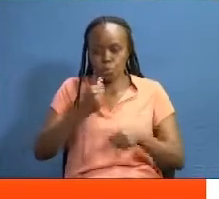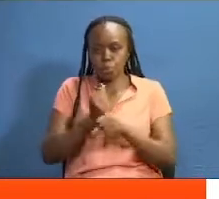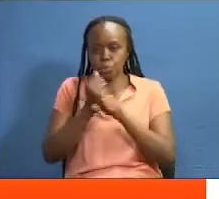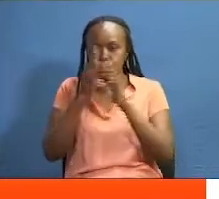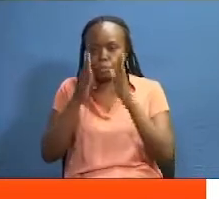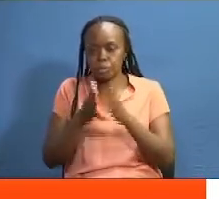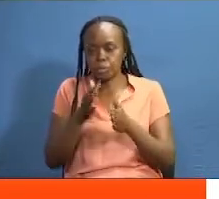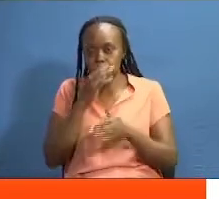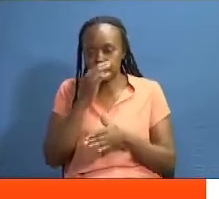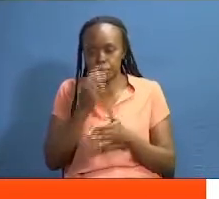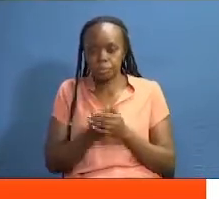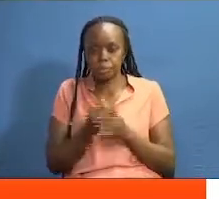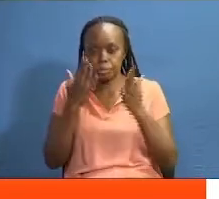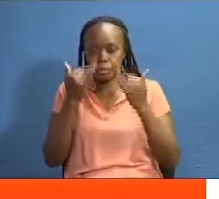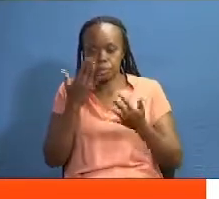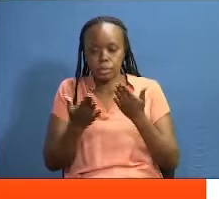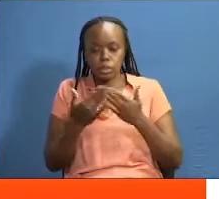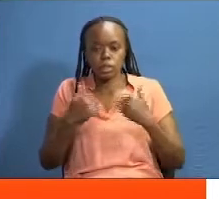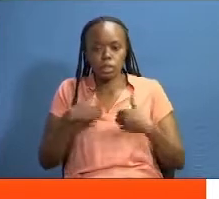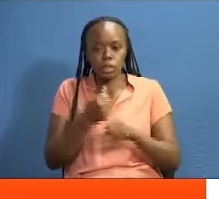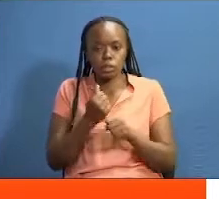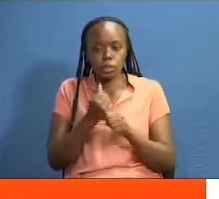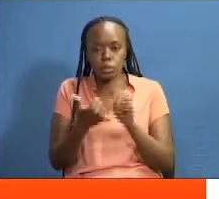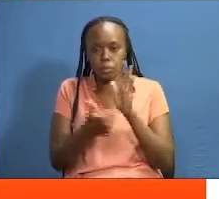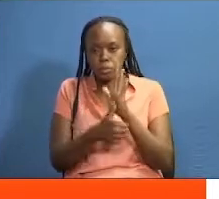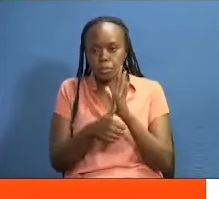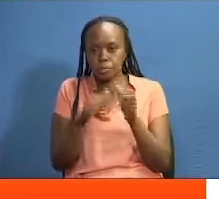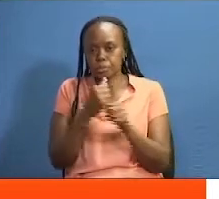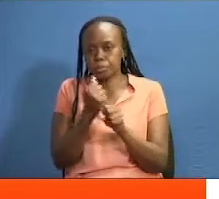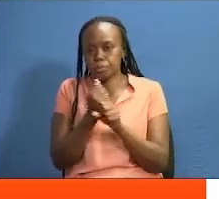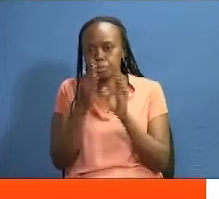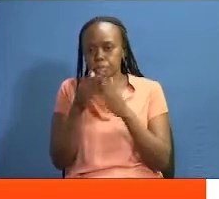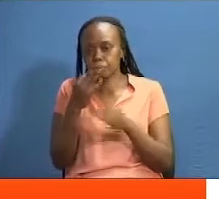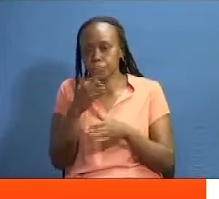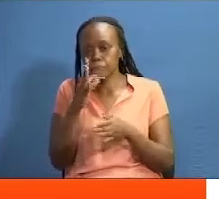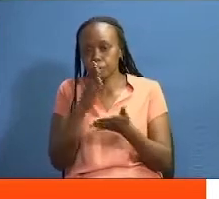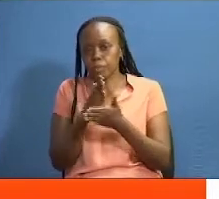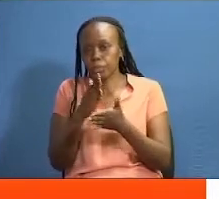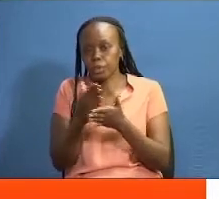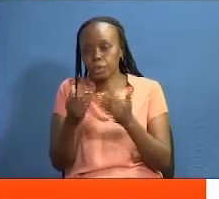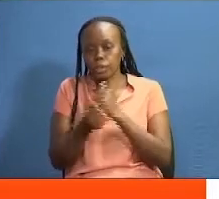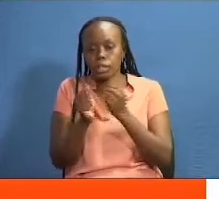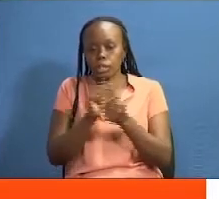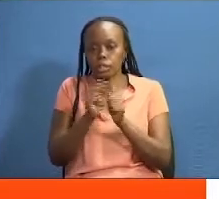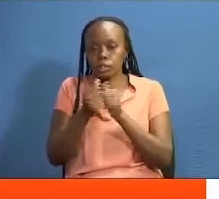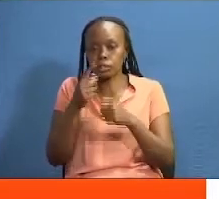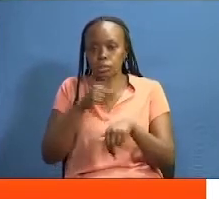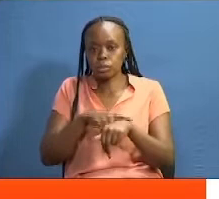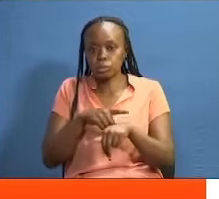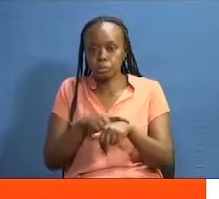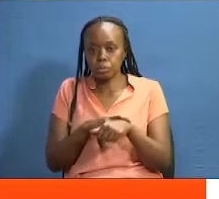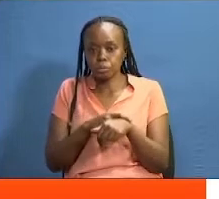Now, probably the job dynamics, the working dynamics have really changed with the time.